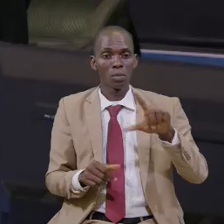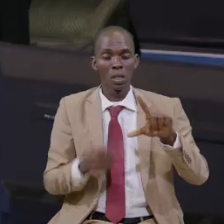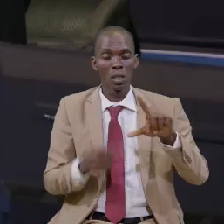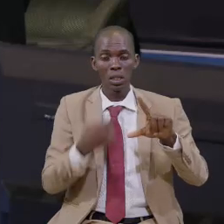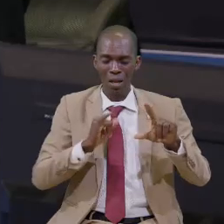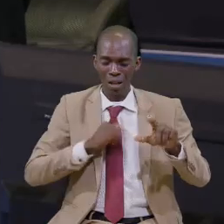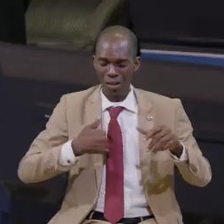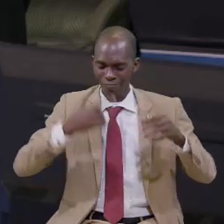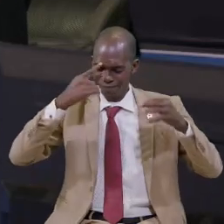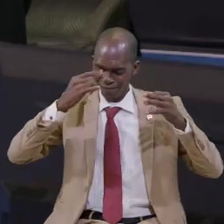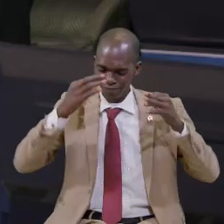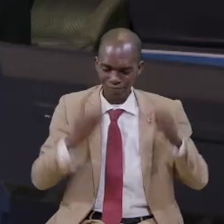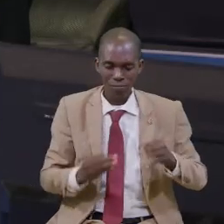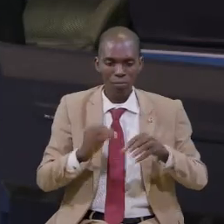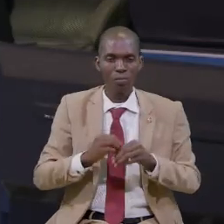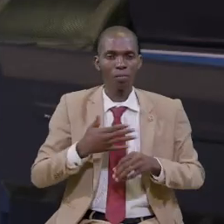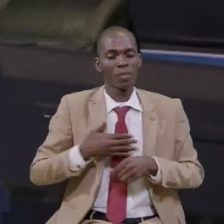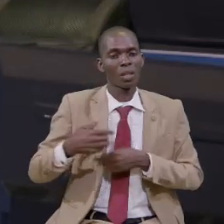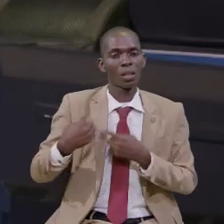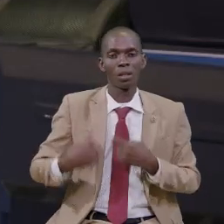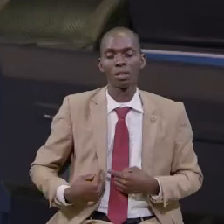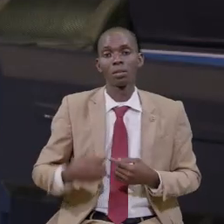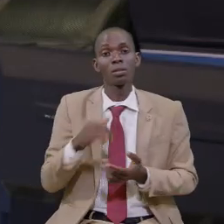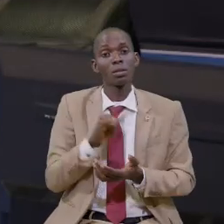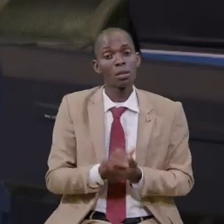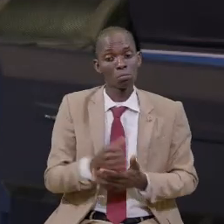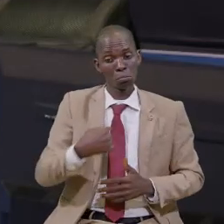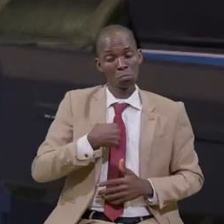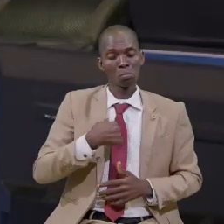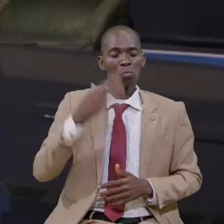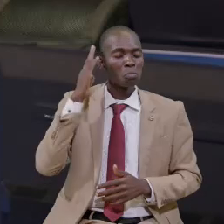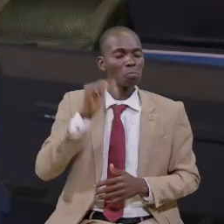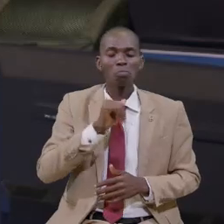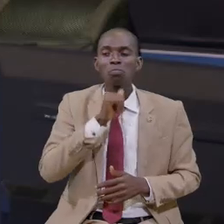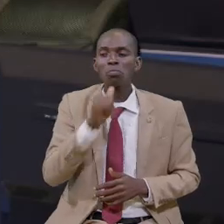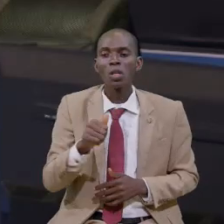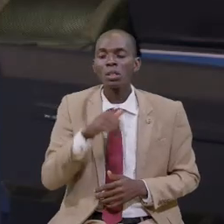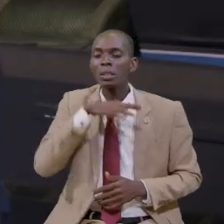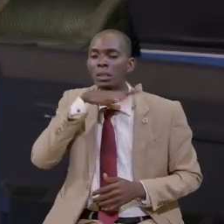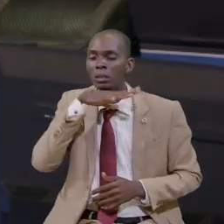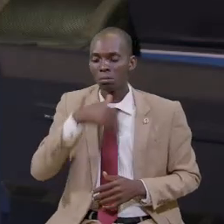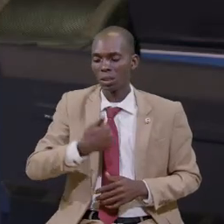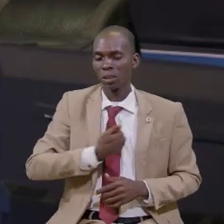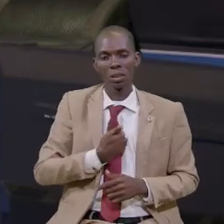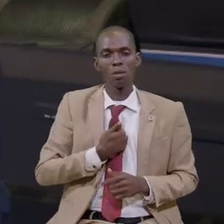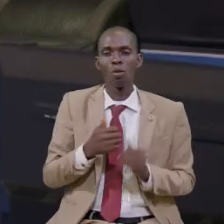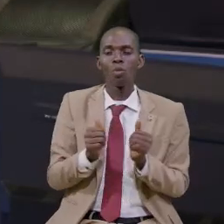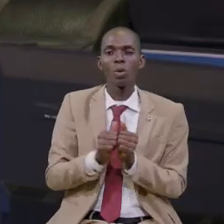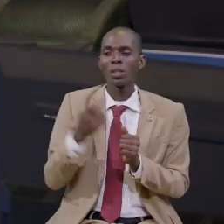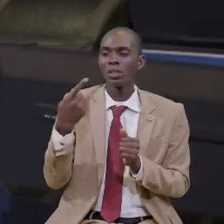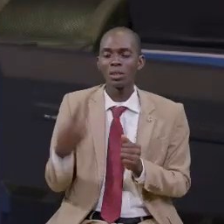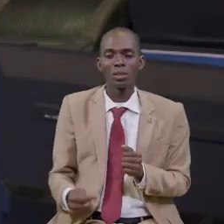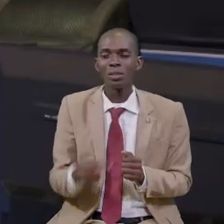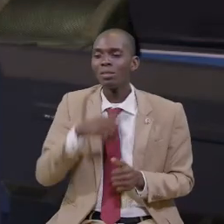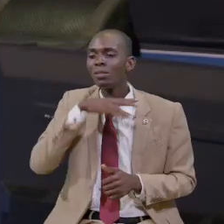heart that I will not defile myself with the